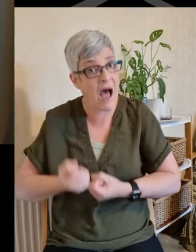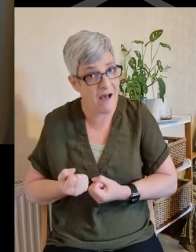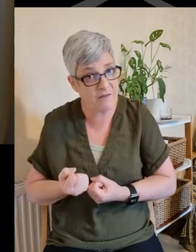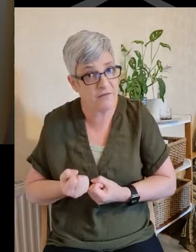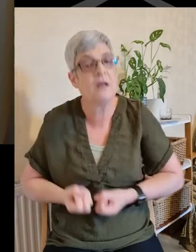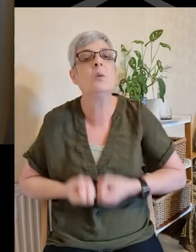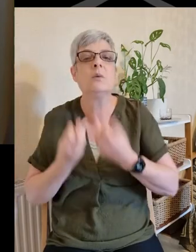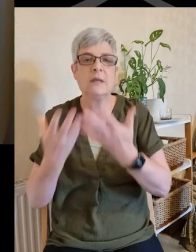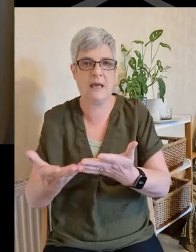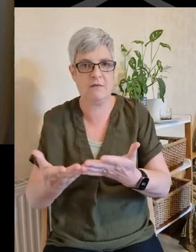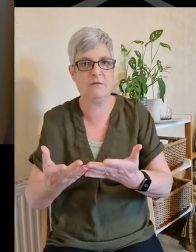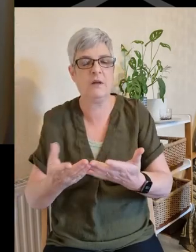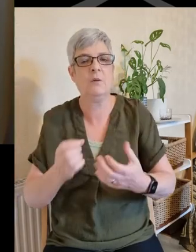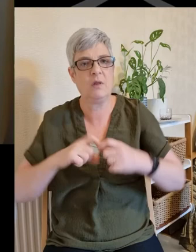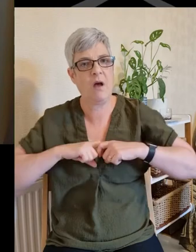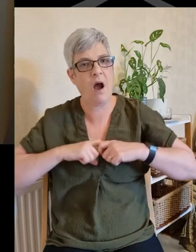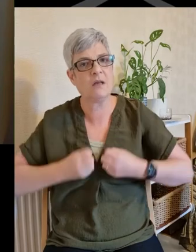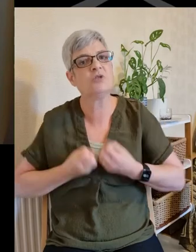hearts.